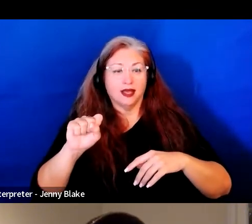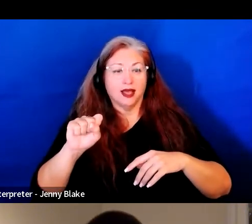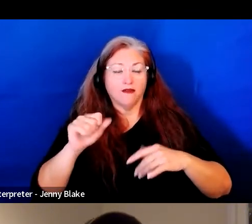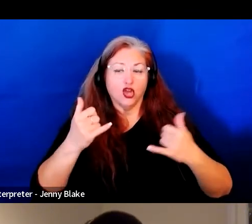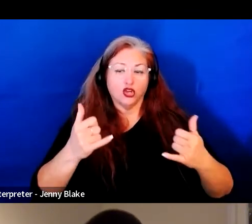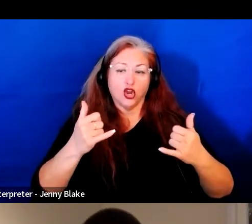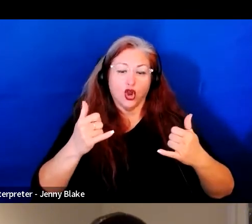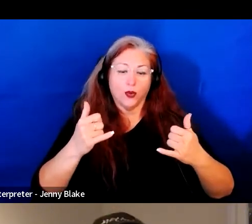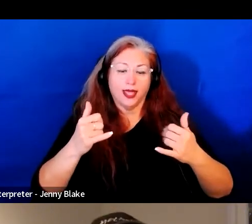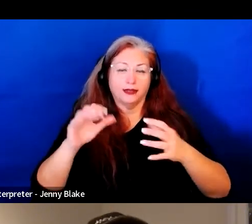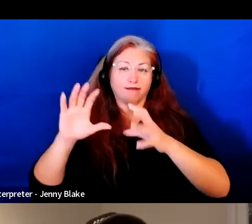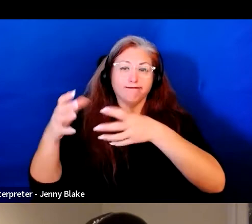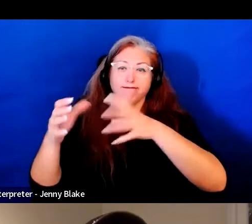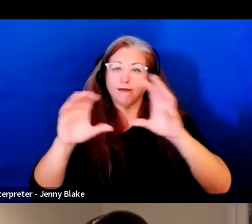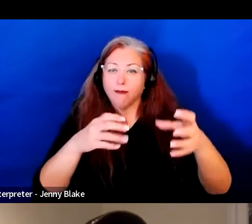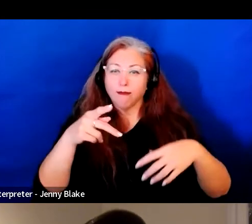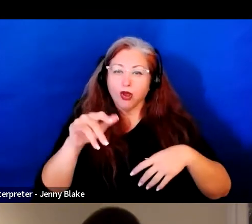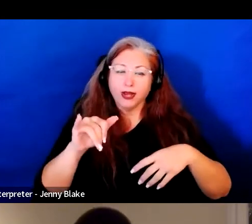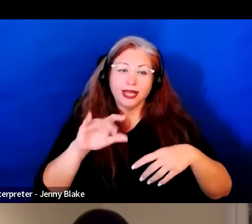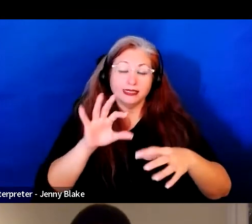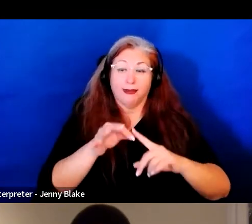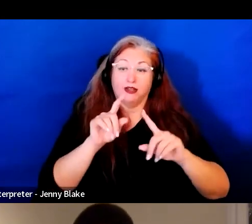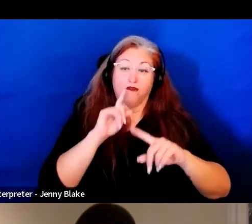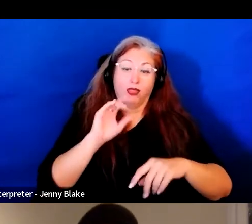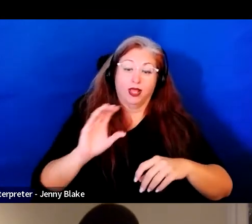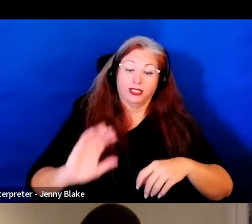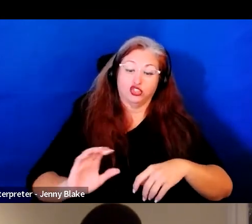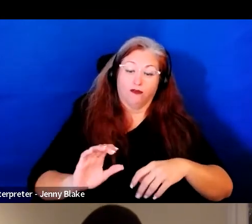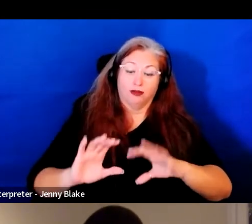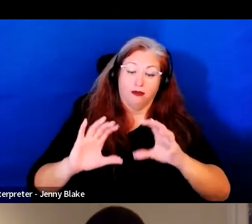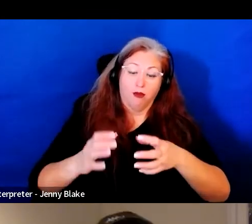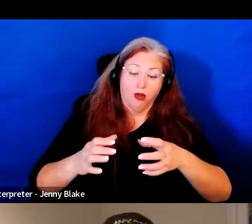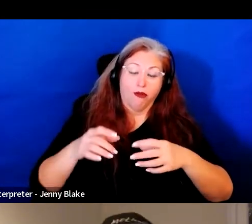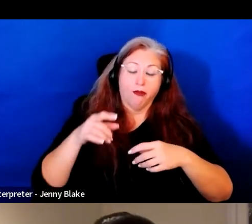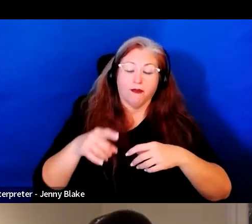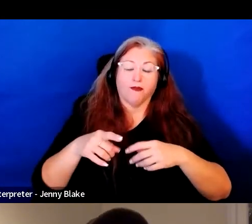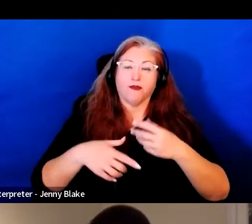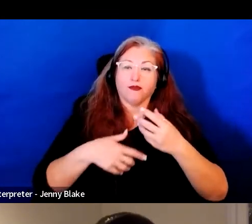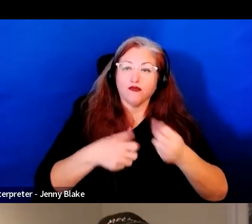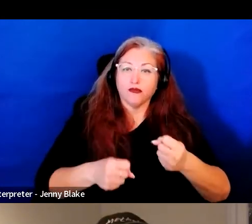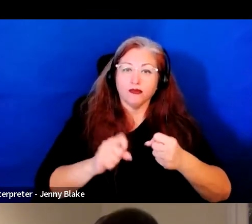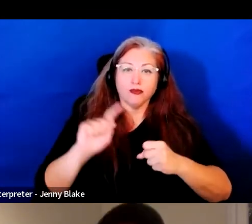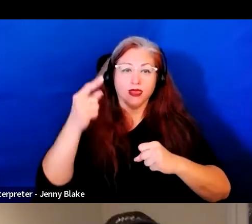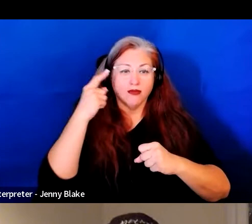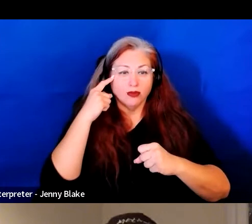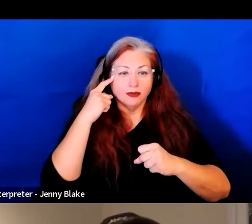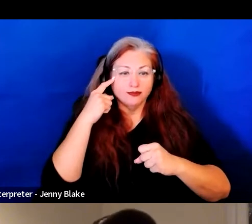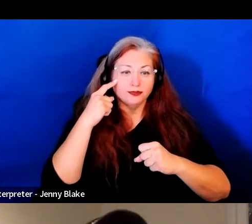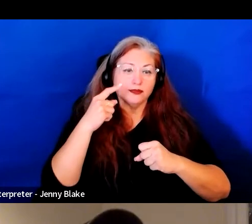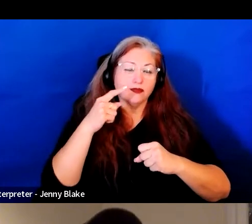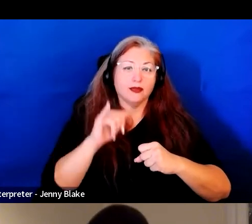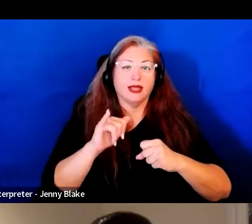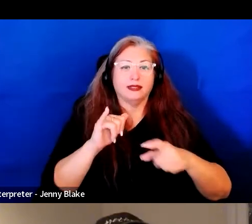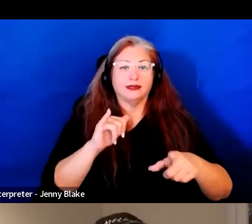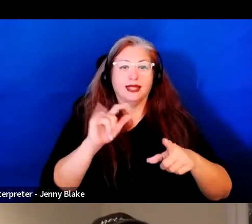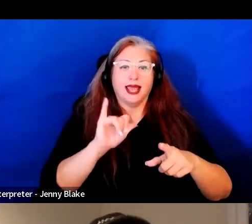current party politics, like especially when we look at the Conservative Party and the Truss government has kind of, while they were government in